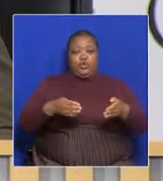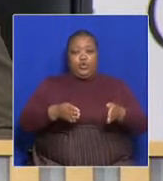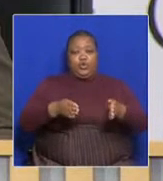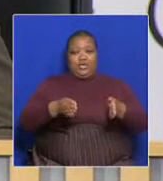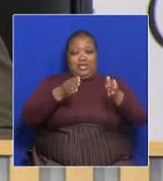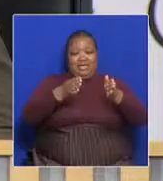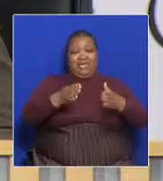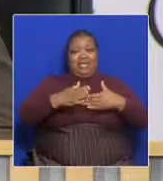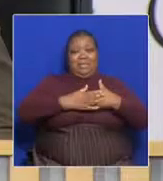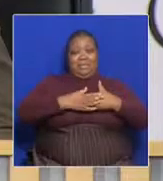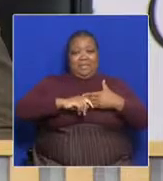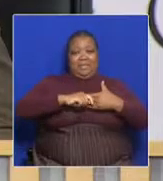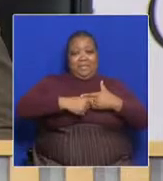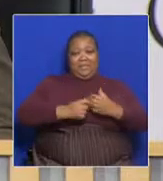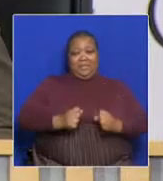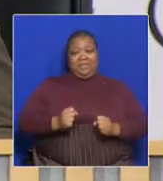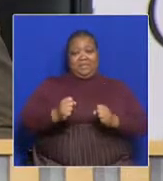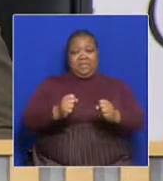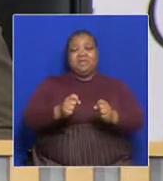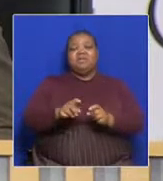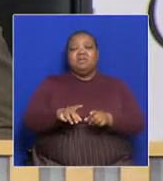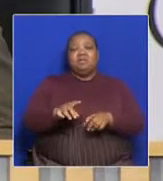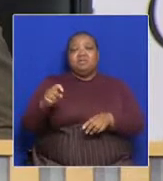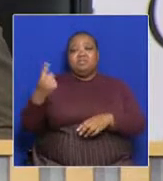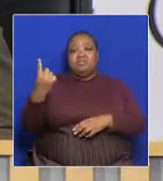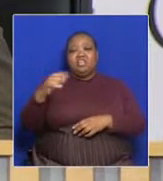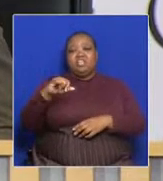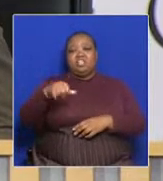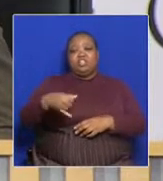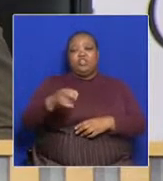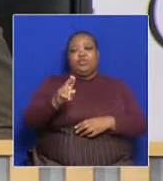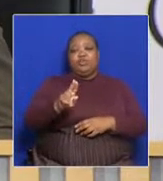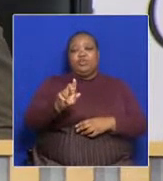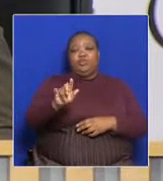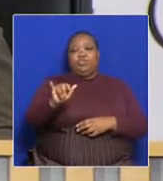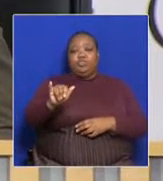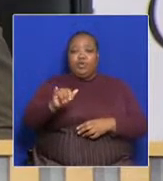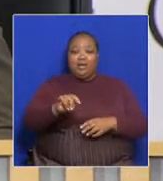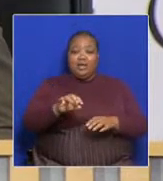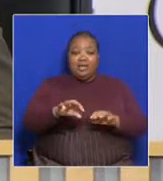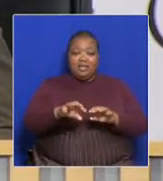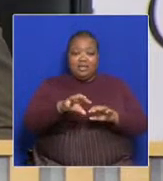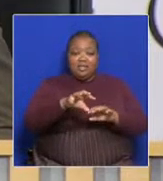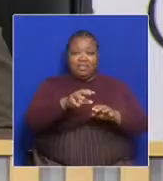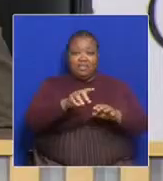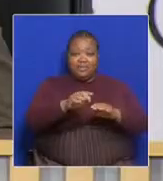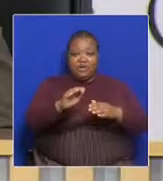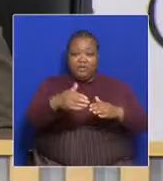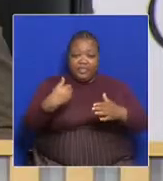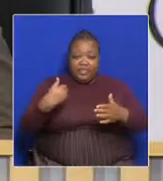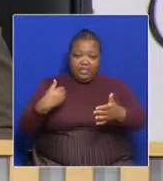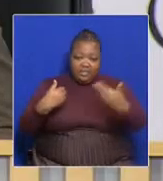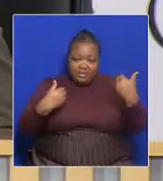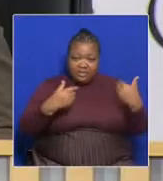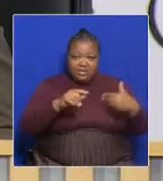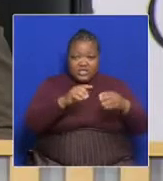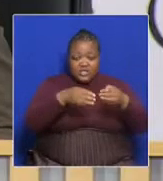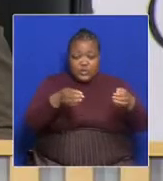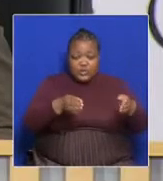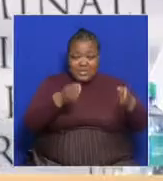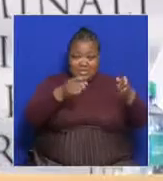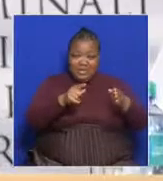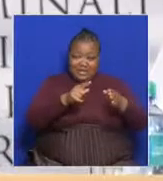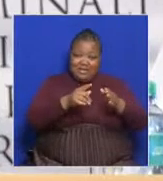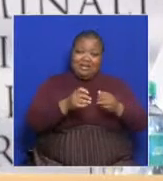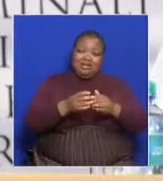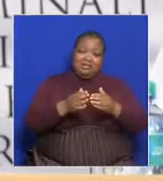upon coming back to do an unpack of that container, obviously that seal would have been broken to Yes. allow us access to the container.